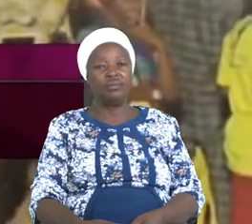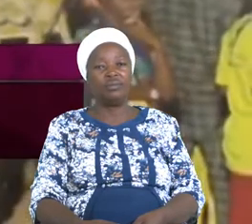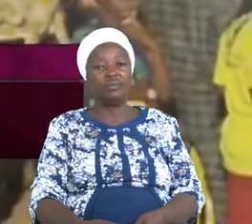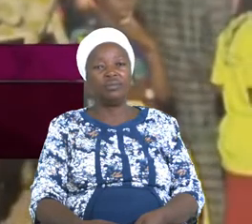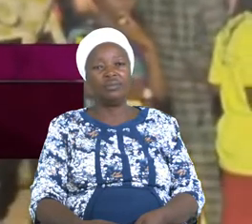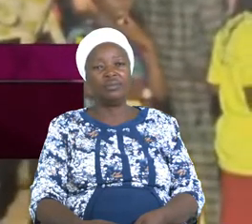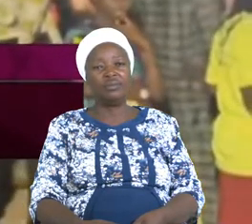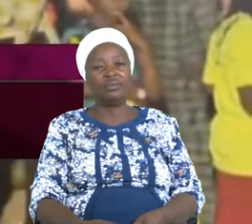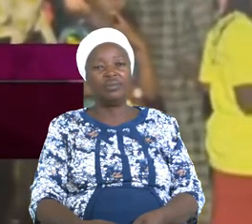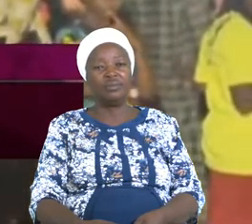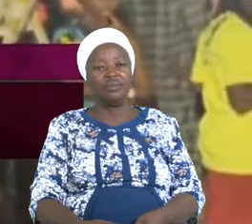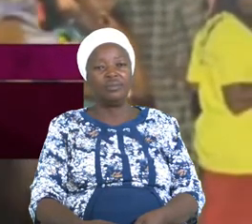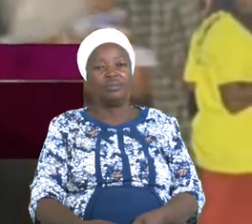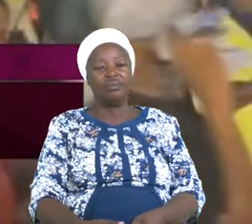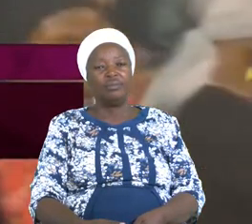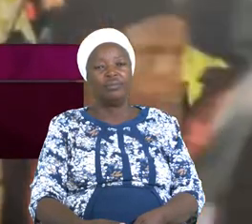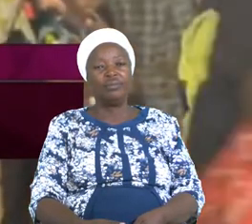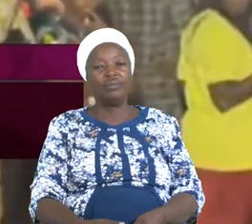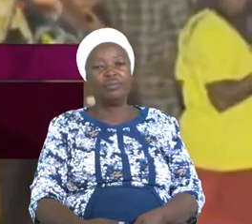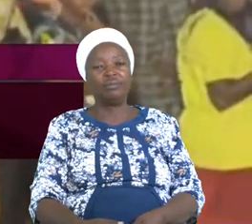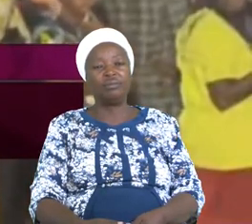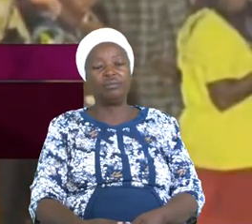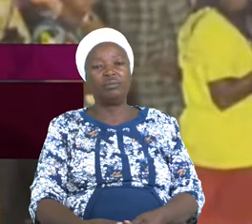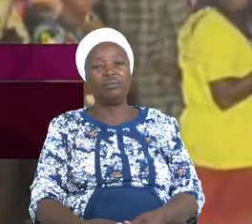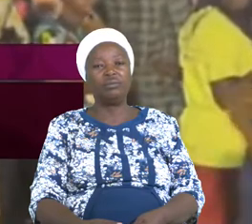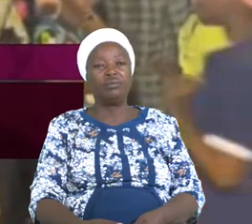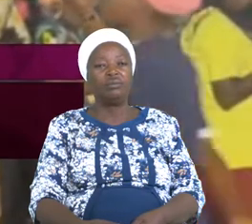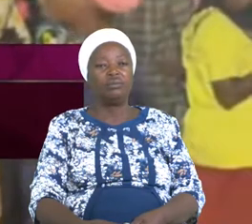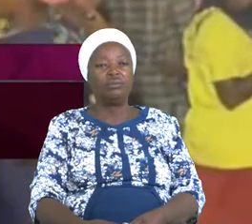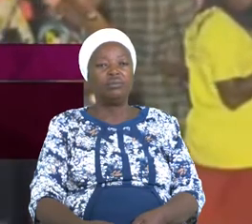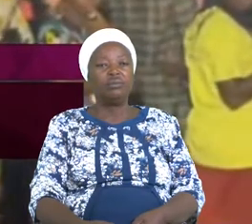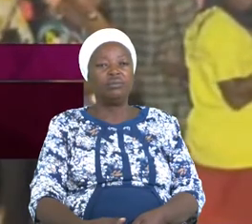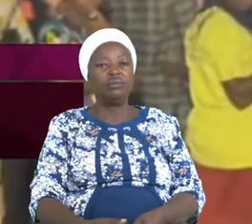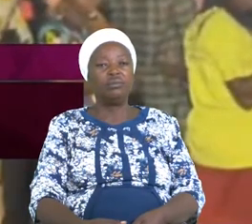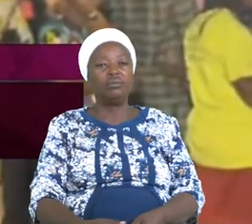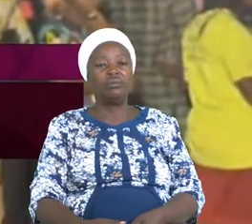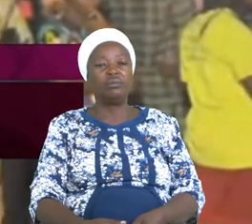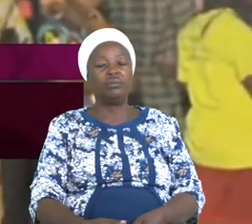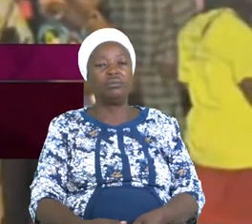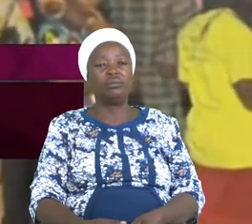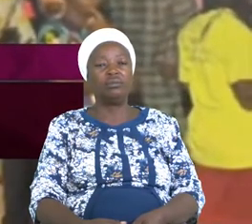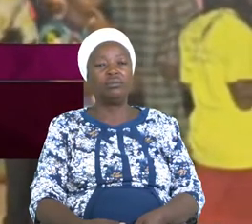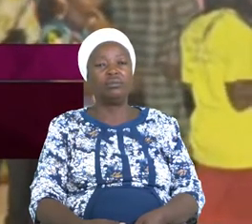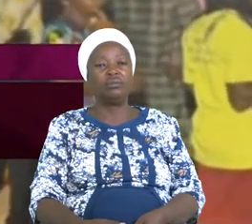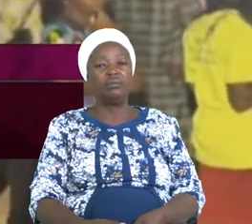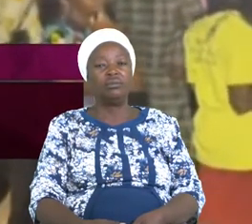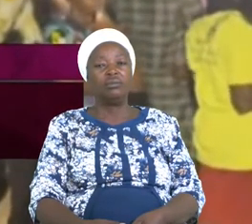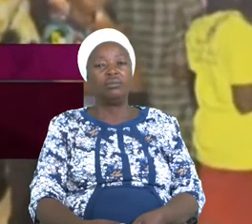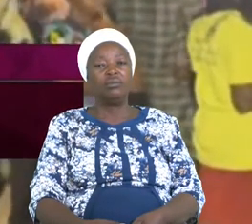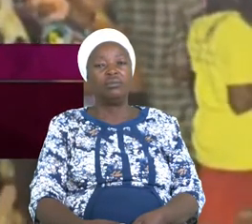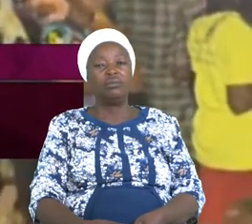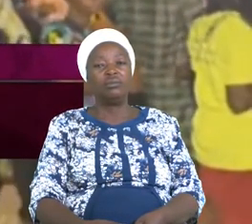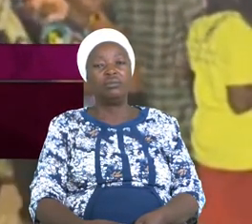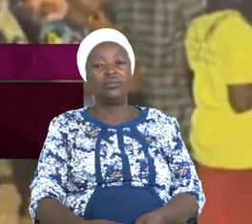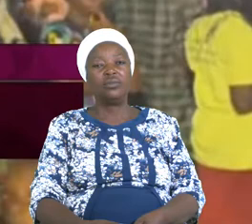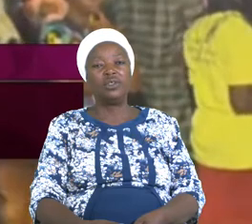Hello dear, what an awesome moment is it again tonight with Pastor Dr. W.F. Kumuyi here in the city of